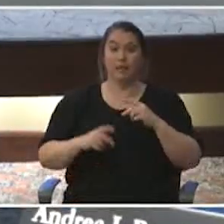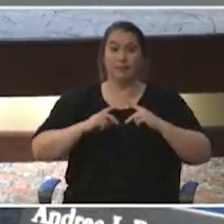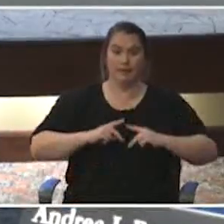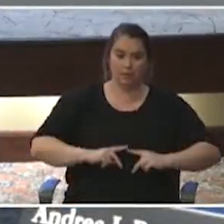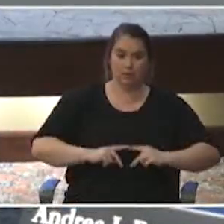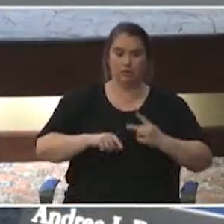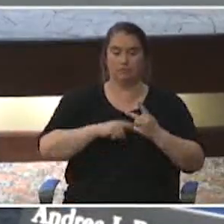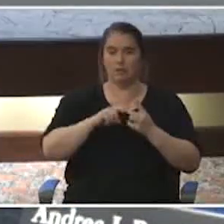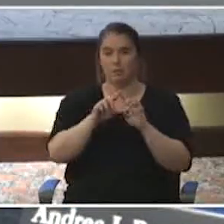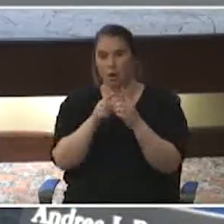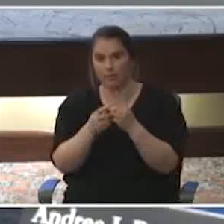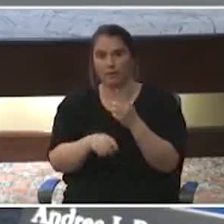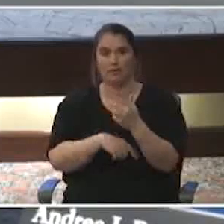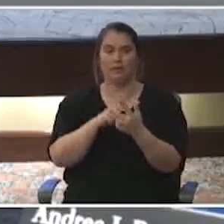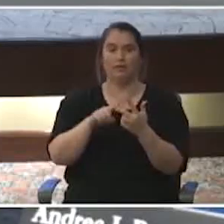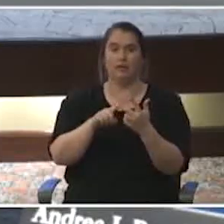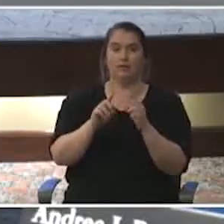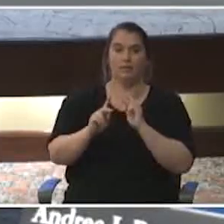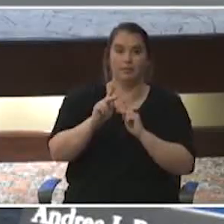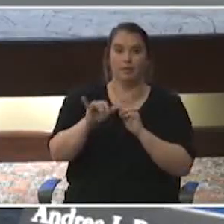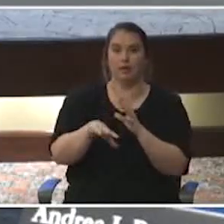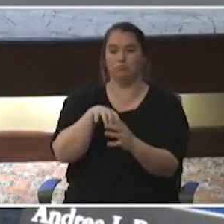behavioral health folks all the way around.